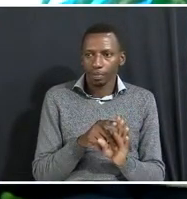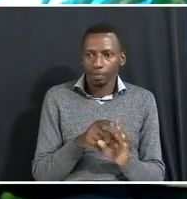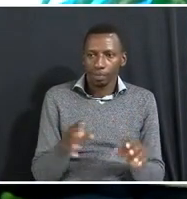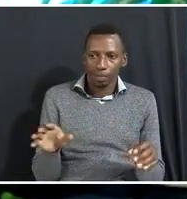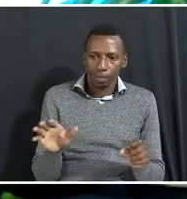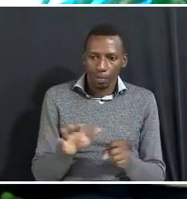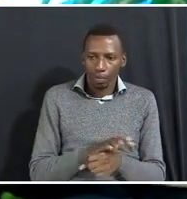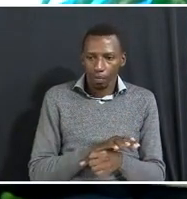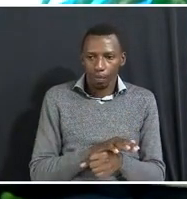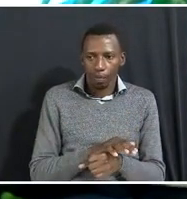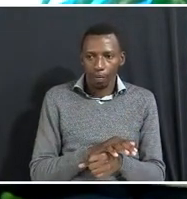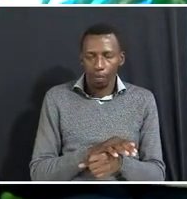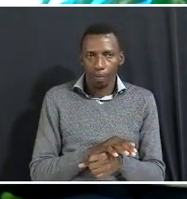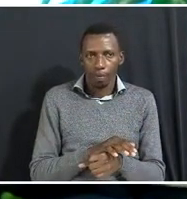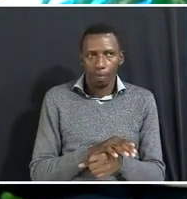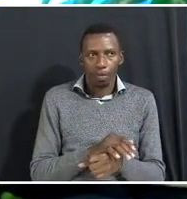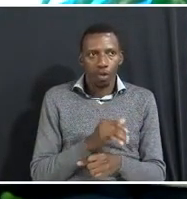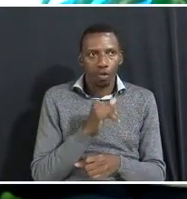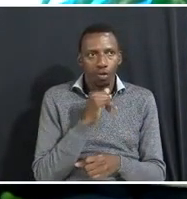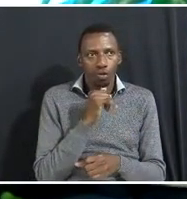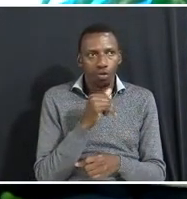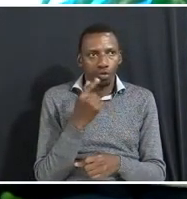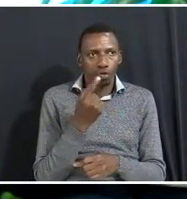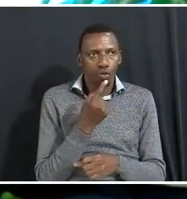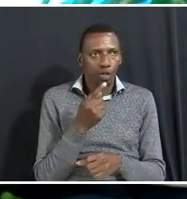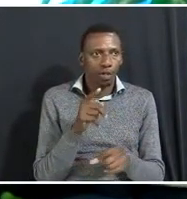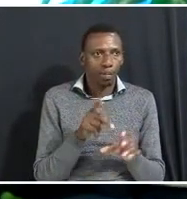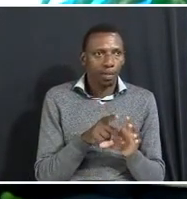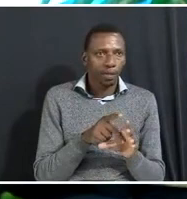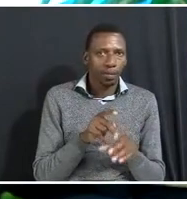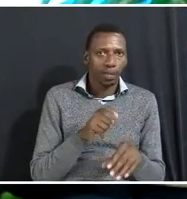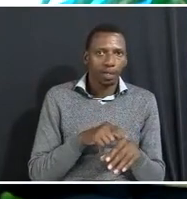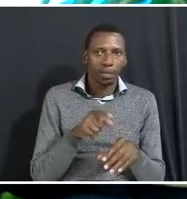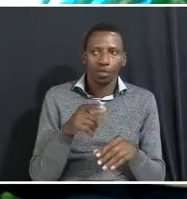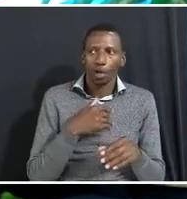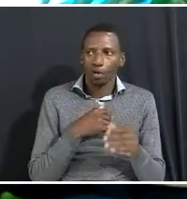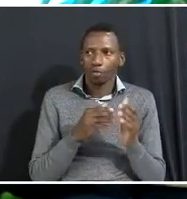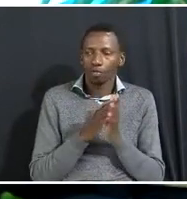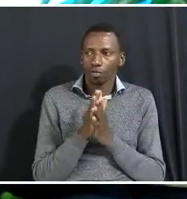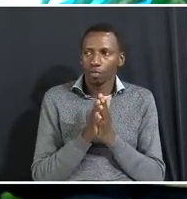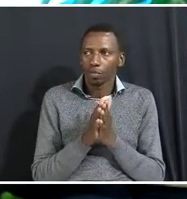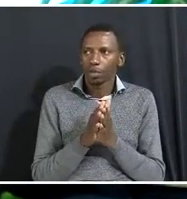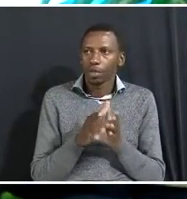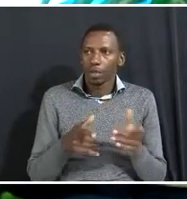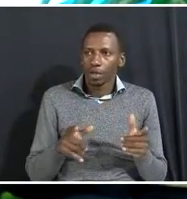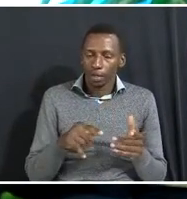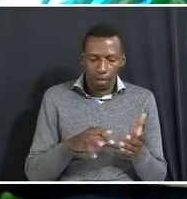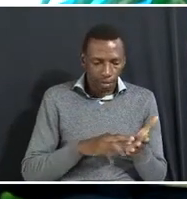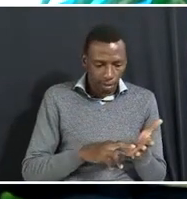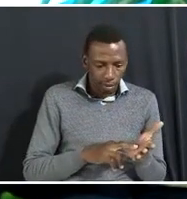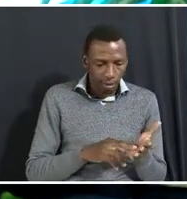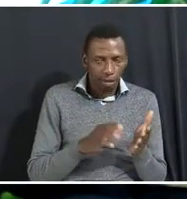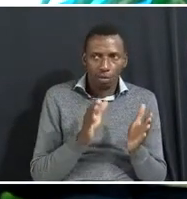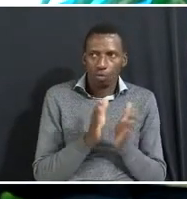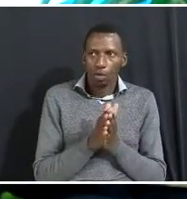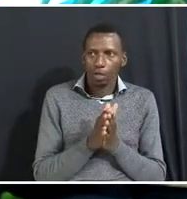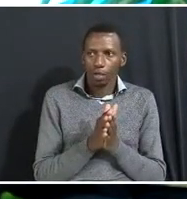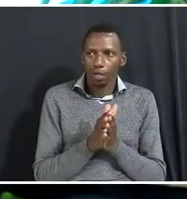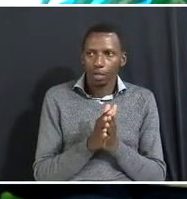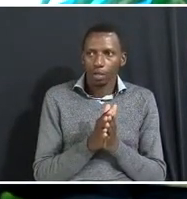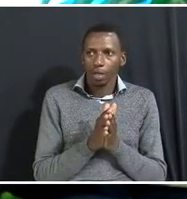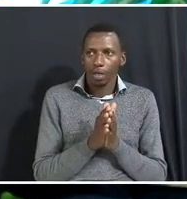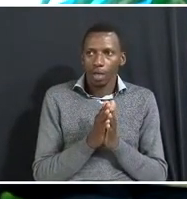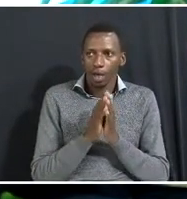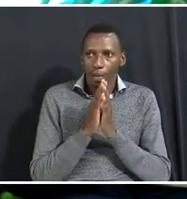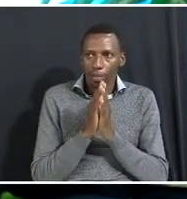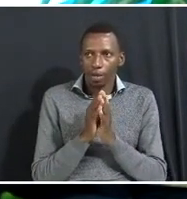fully. Do not only participate when you have an interest. Let us register with a particular prayer